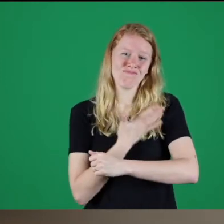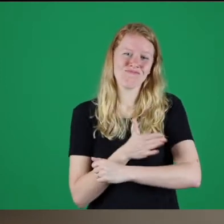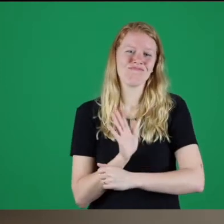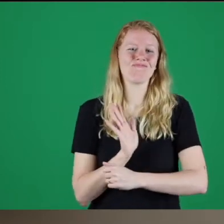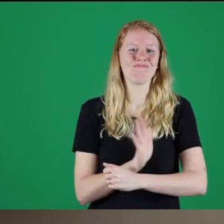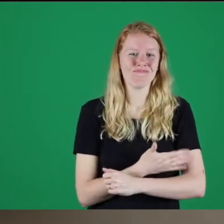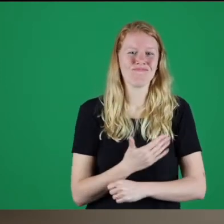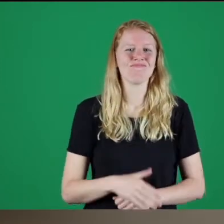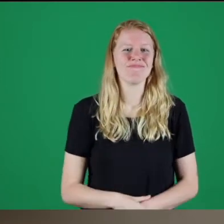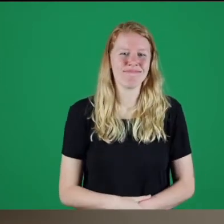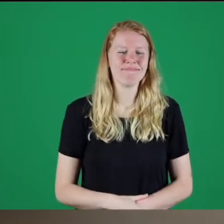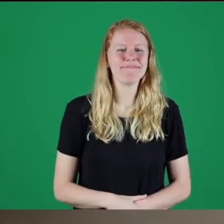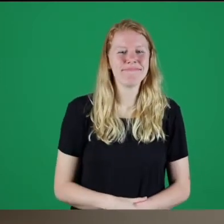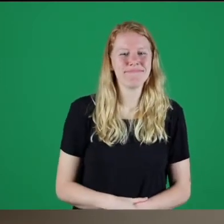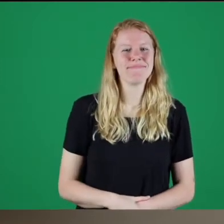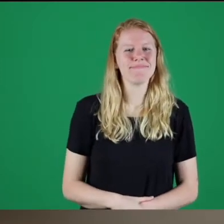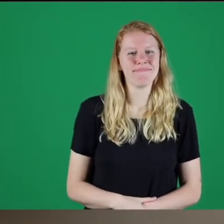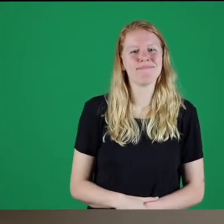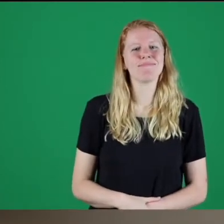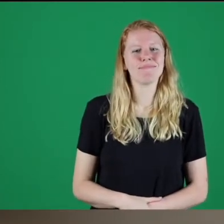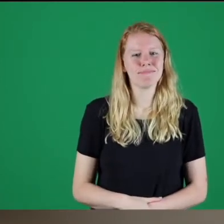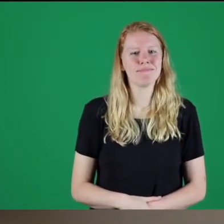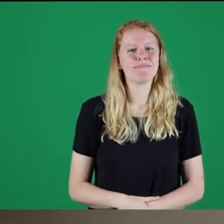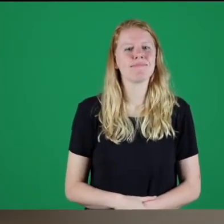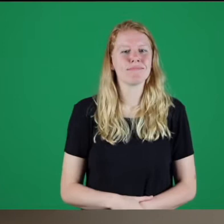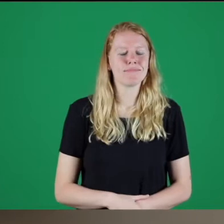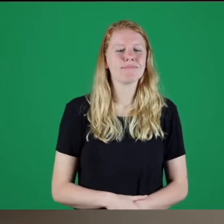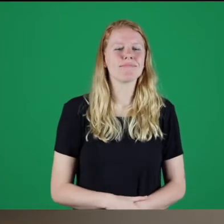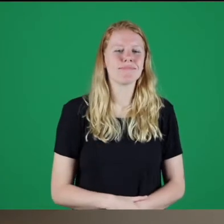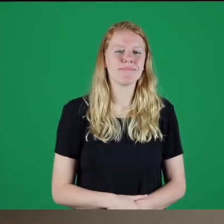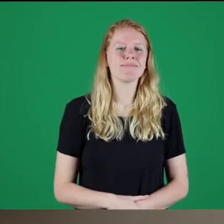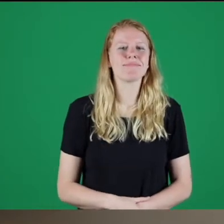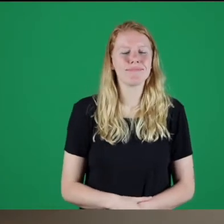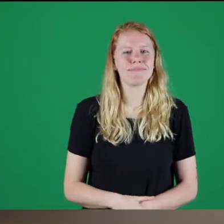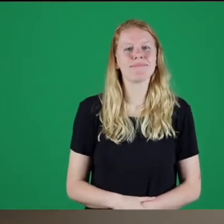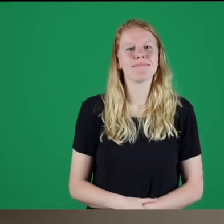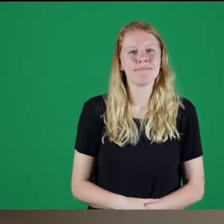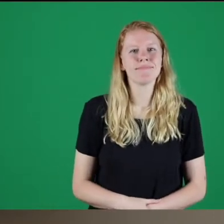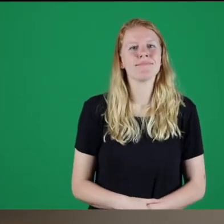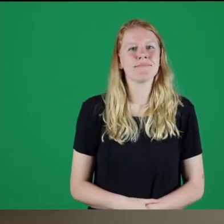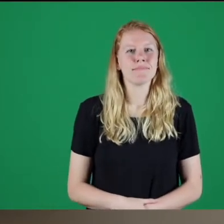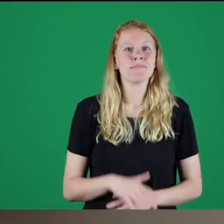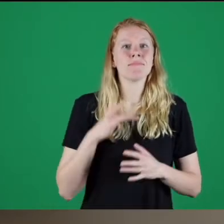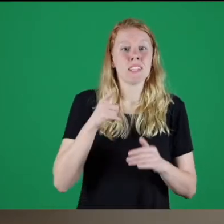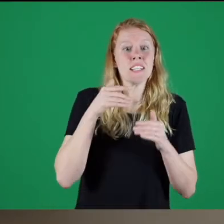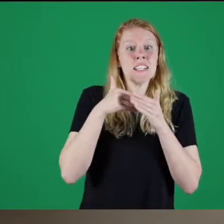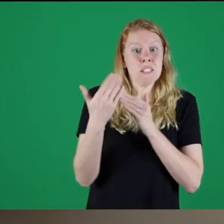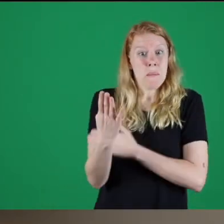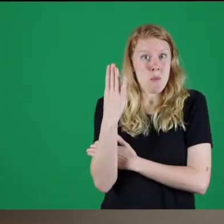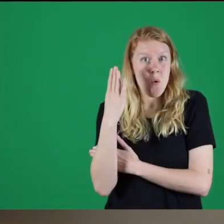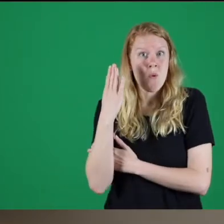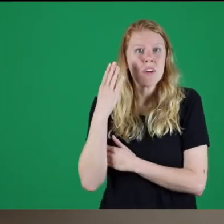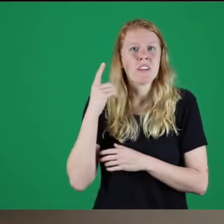ambia sinana, kumbemba jeli muzaninja lekelu, ambia sinana. The next morning, the people